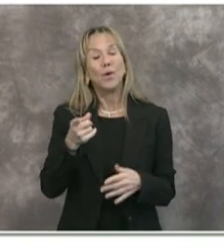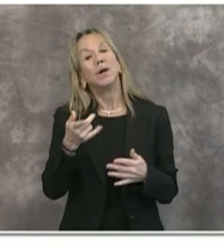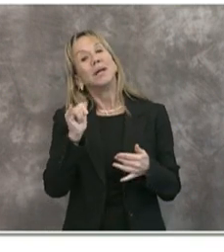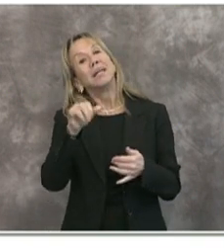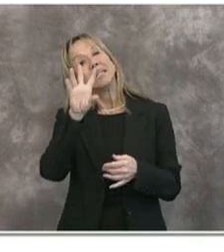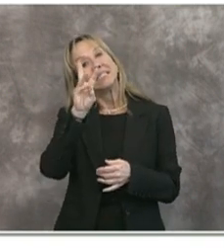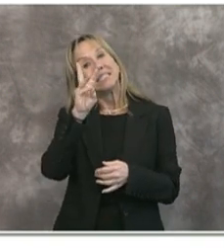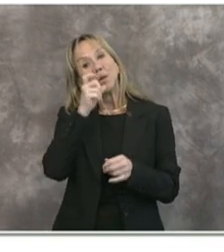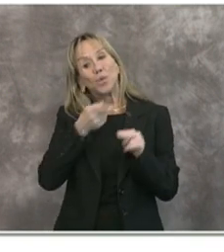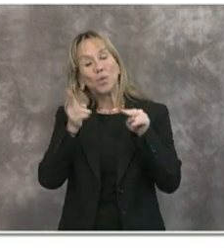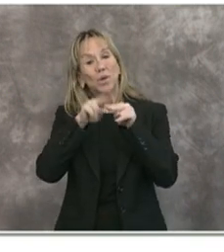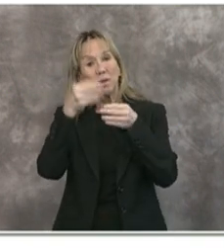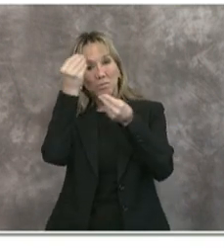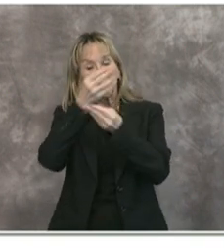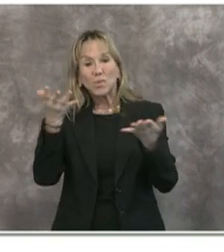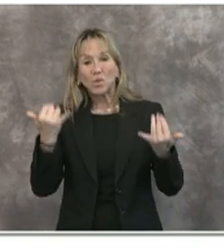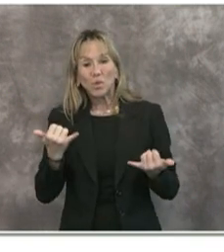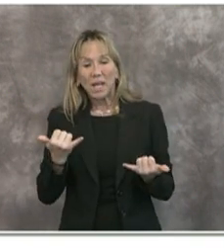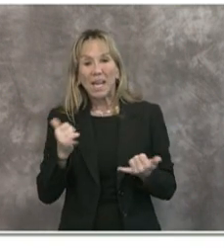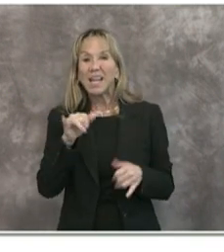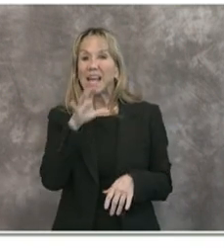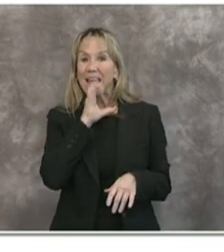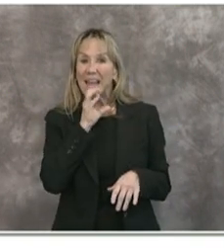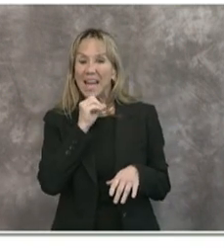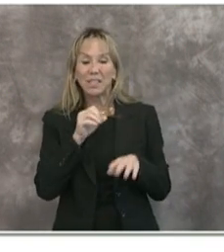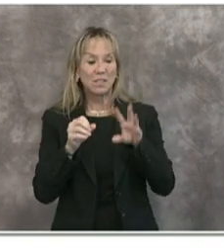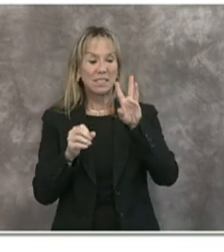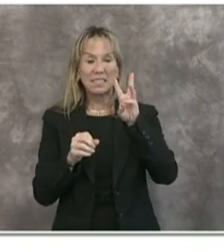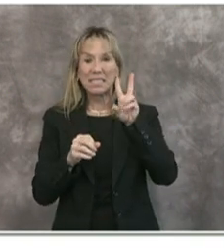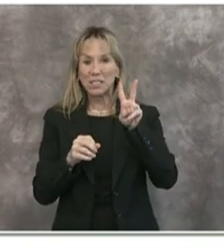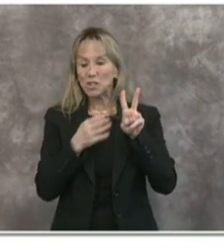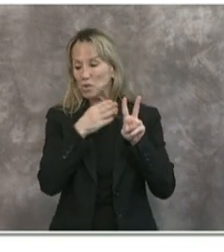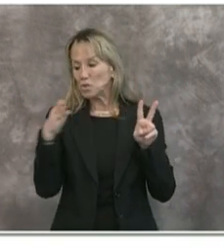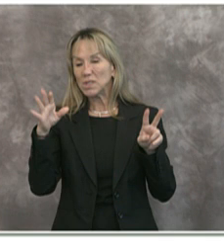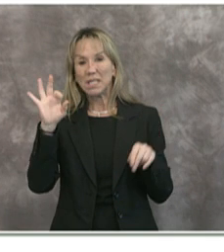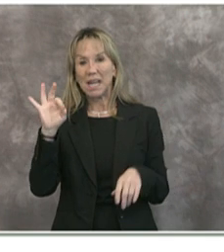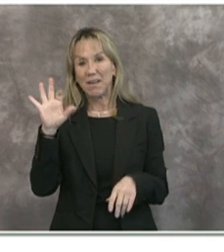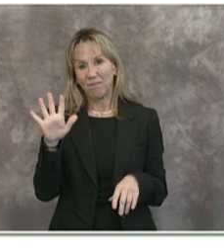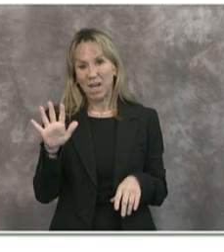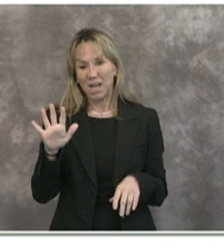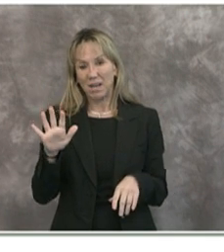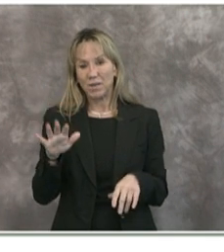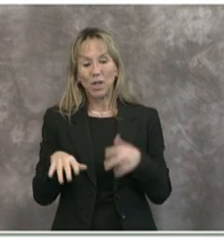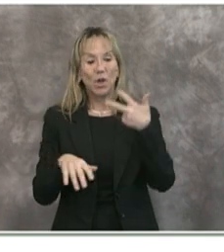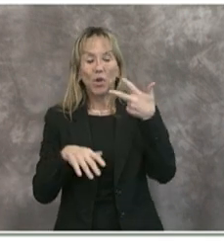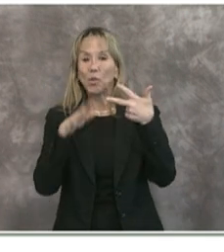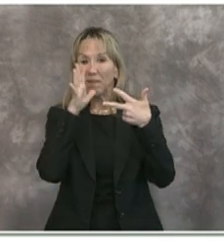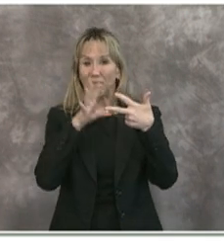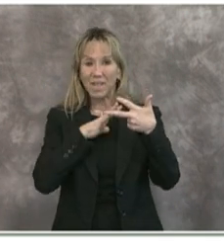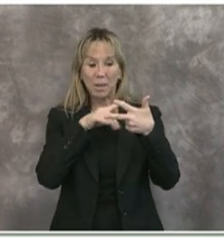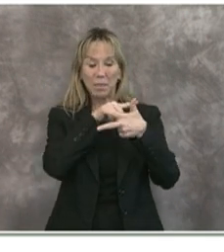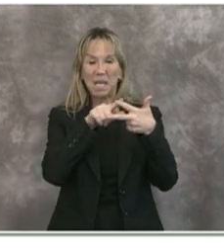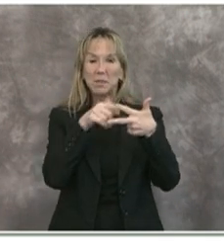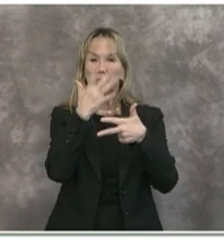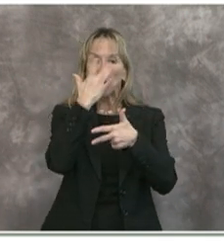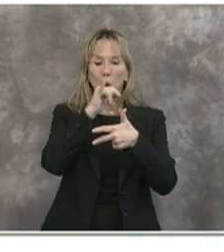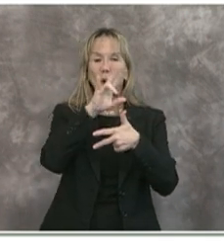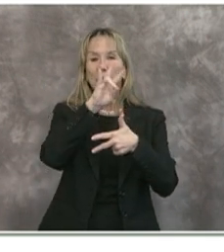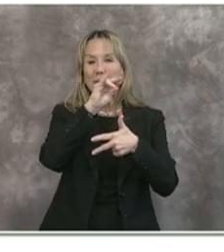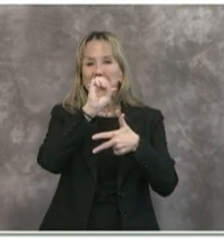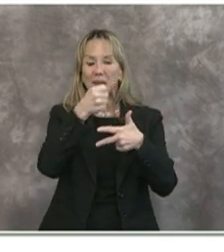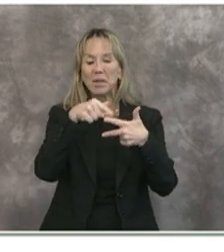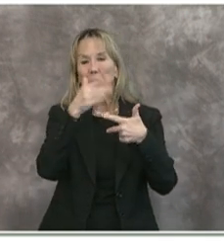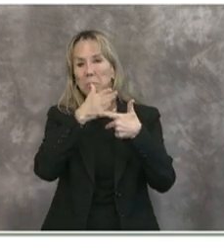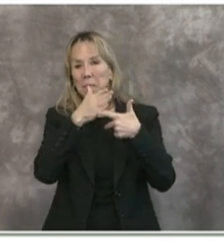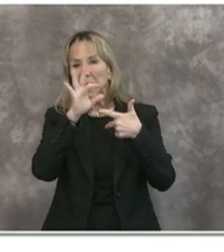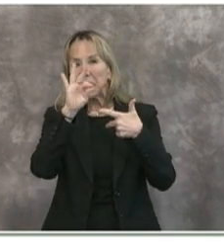today, these include the ages between 62 and 95 years, 3 females in their early 70s and